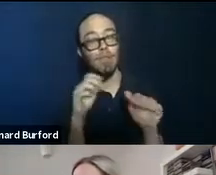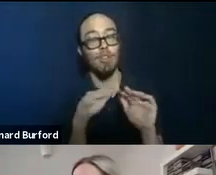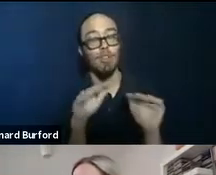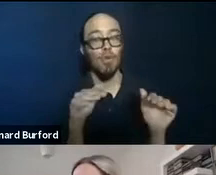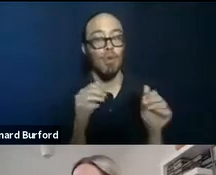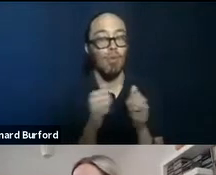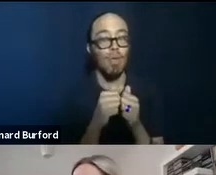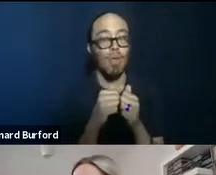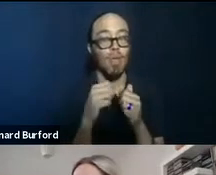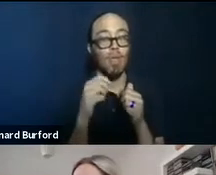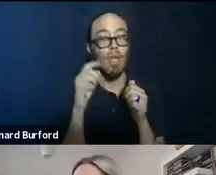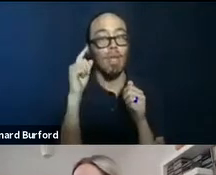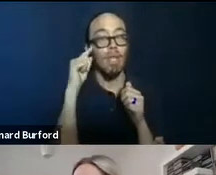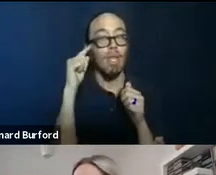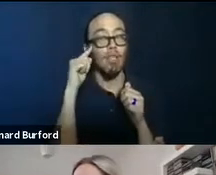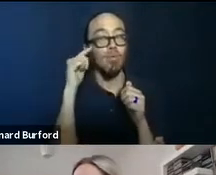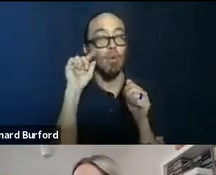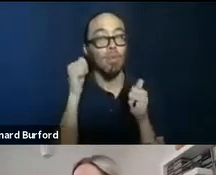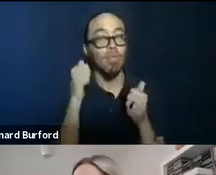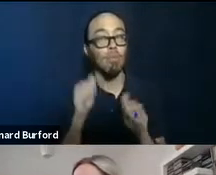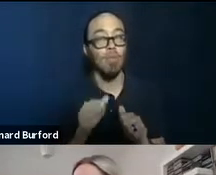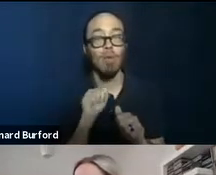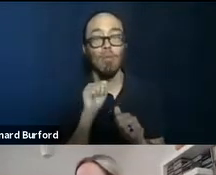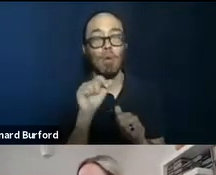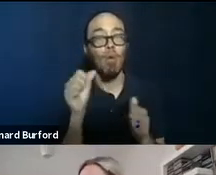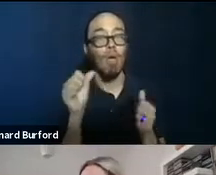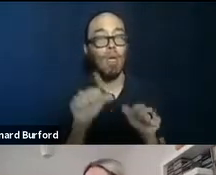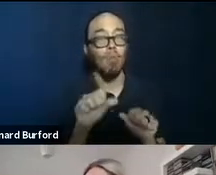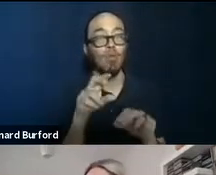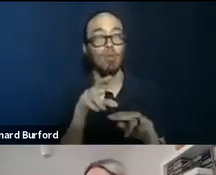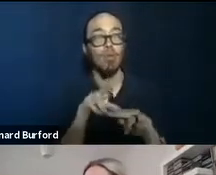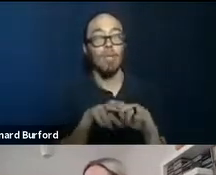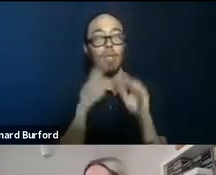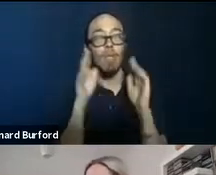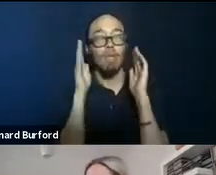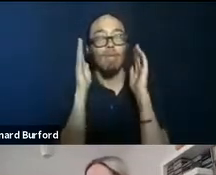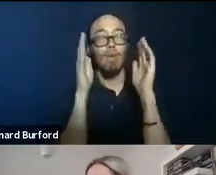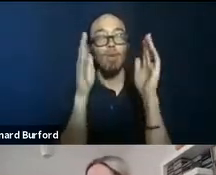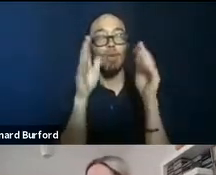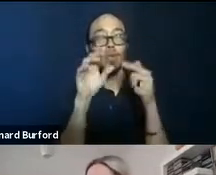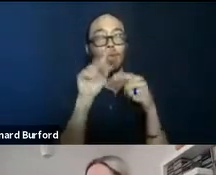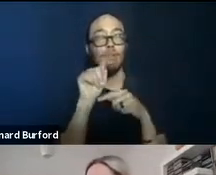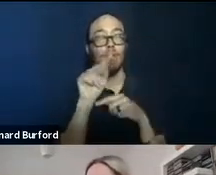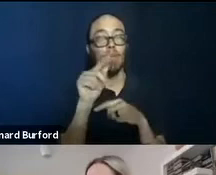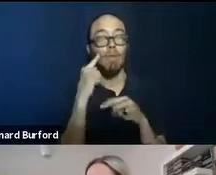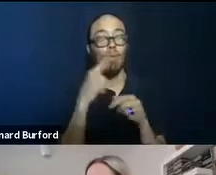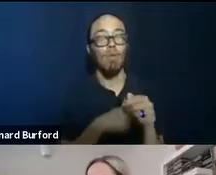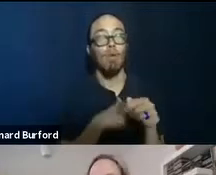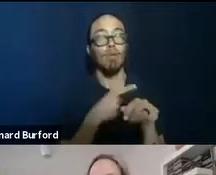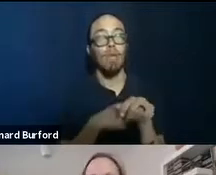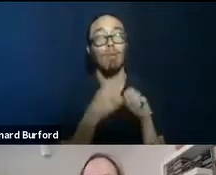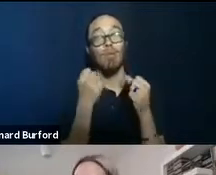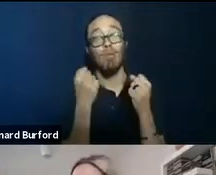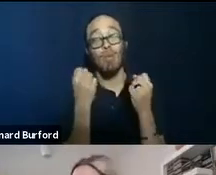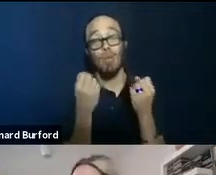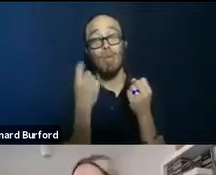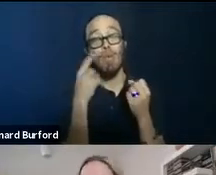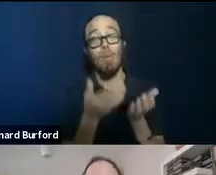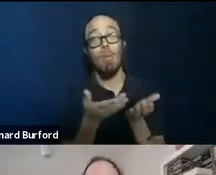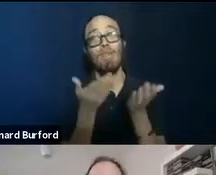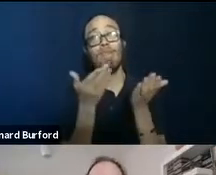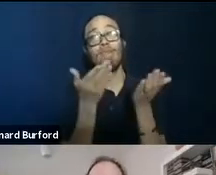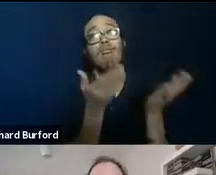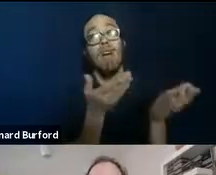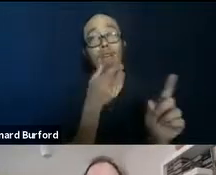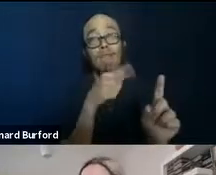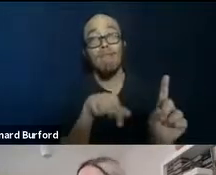intellectual disability will not be able to sit and focus on the television. So to access, to provide them